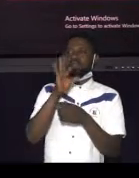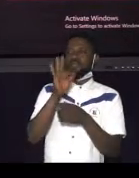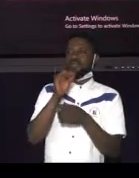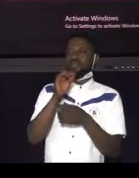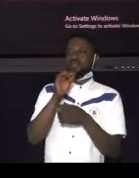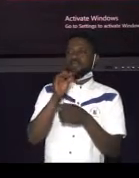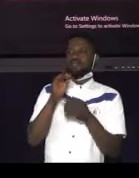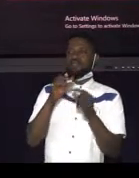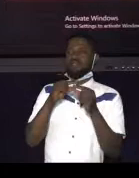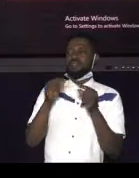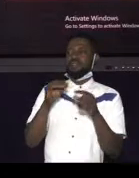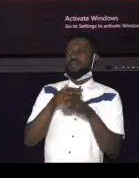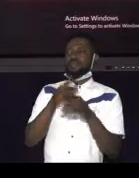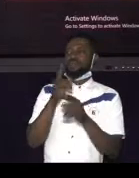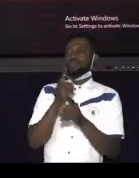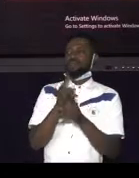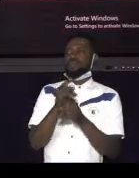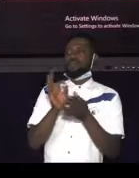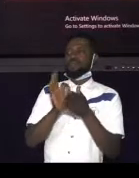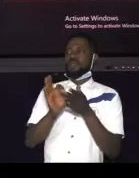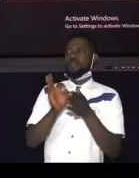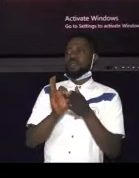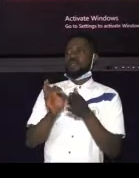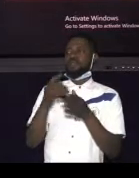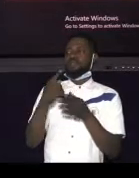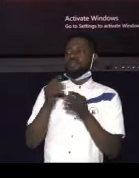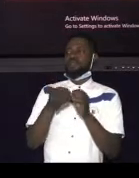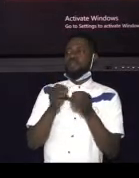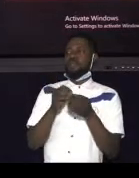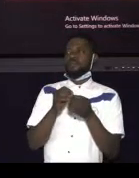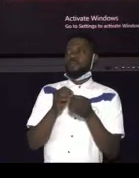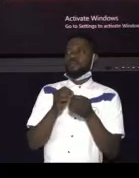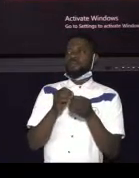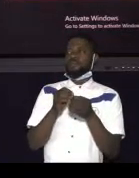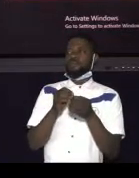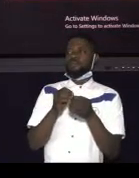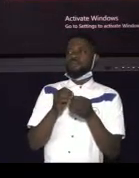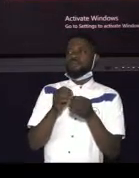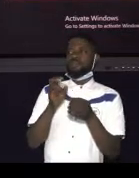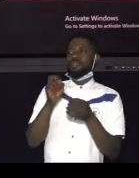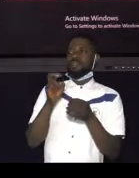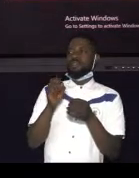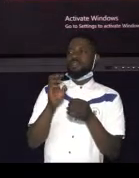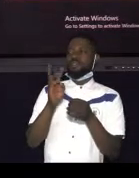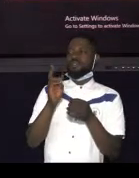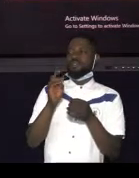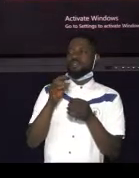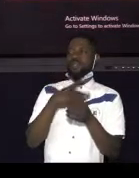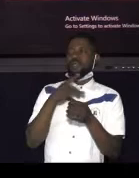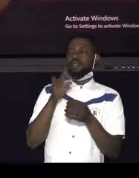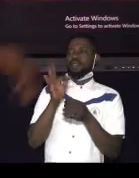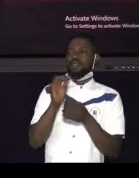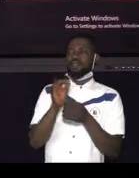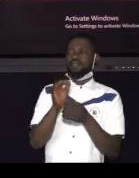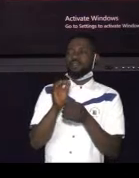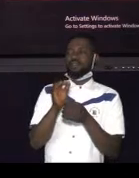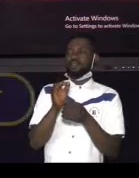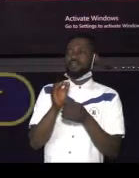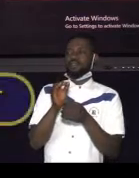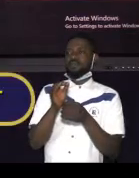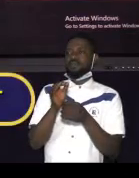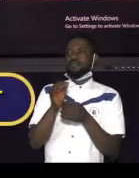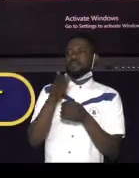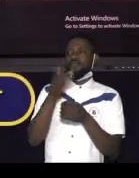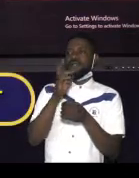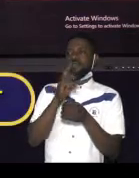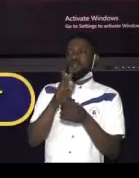to count. Don't just count the numbers and say 1, 2, 3, 4. No, just say from here to here, 30, 60, 90. All right, there are